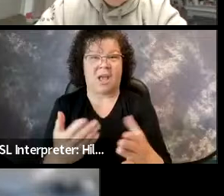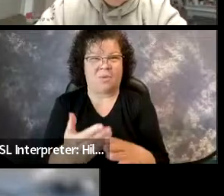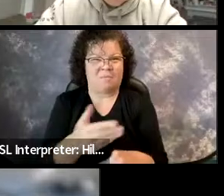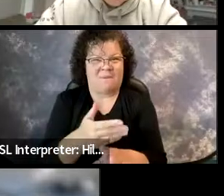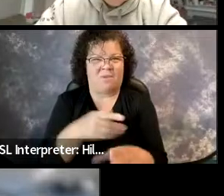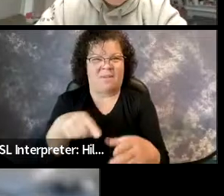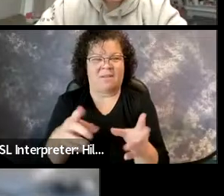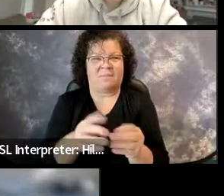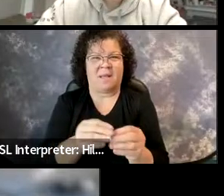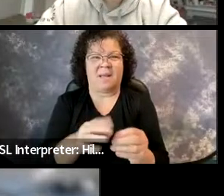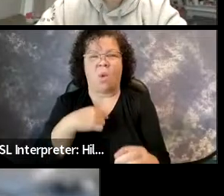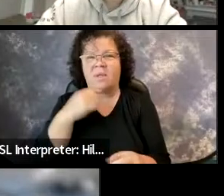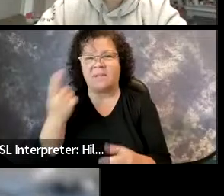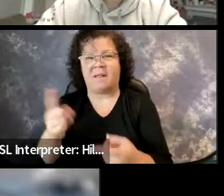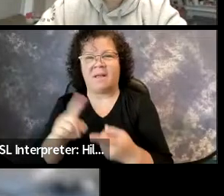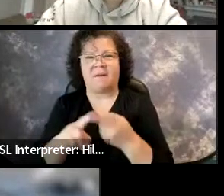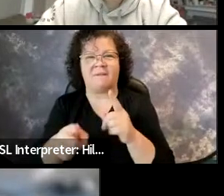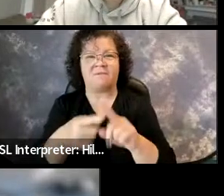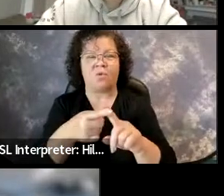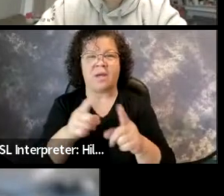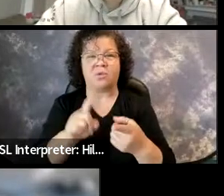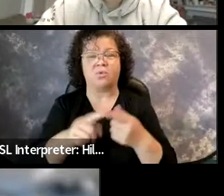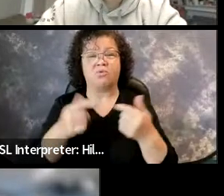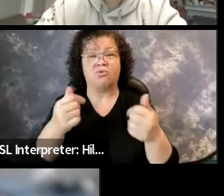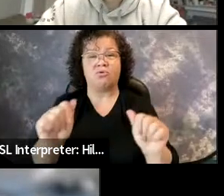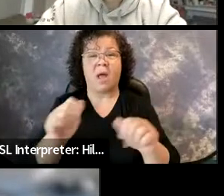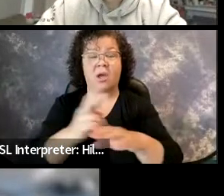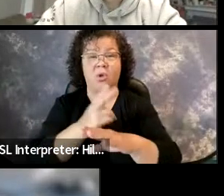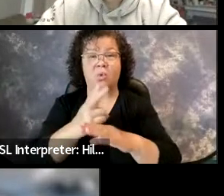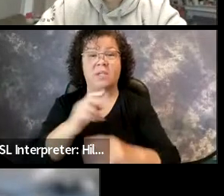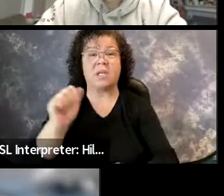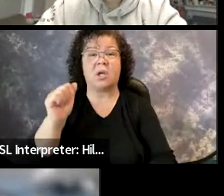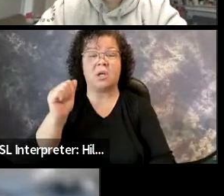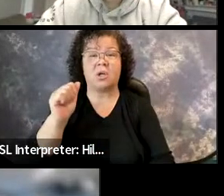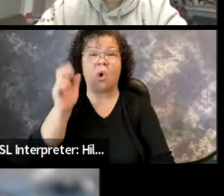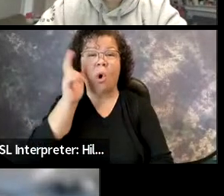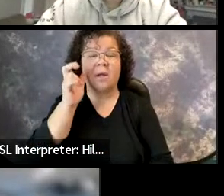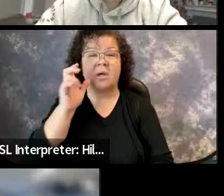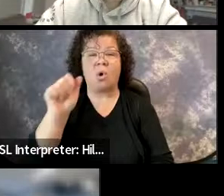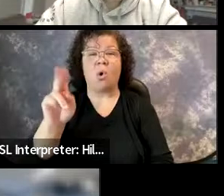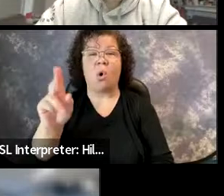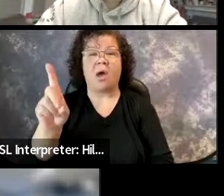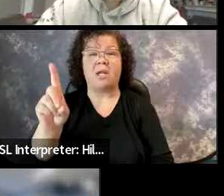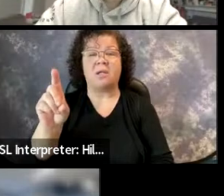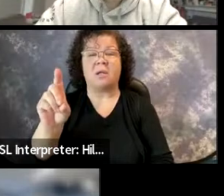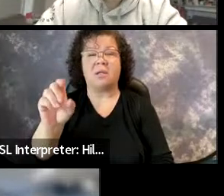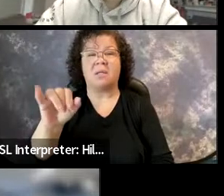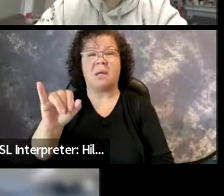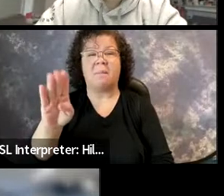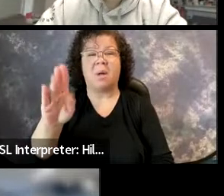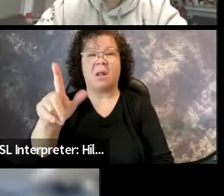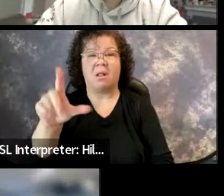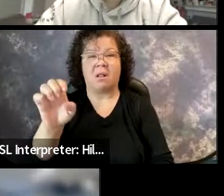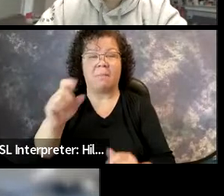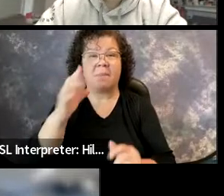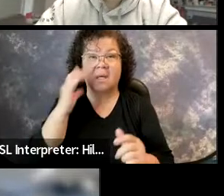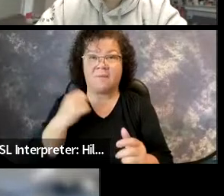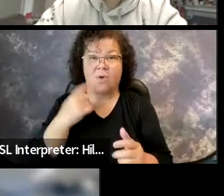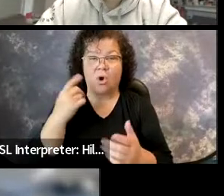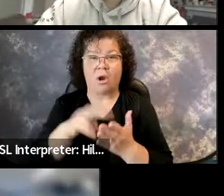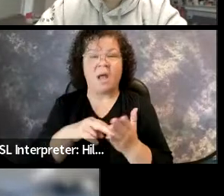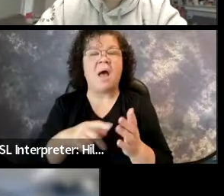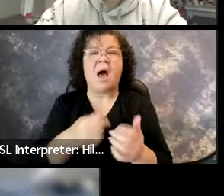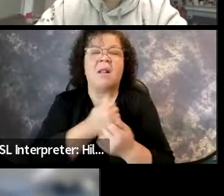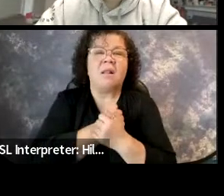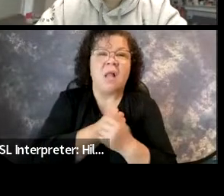I was telling my friend to try using Audible for audiobooks, because I love reading, but I had to